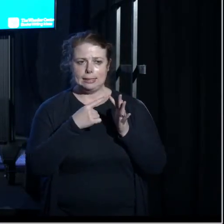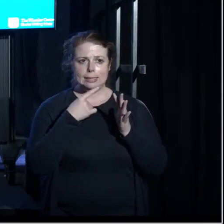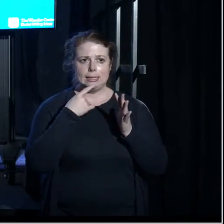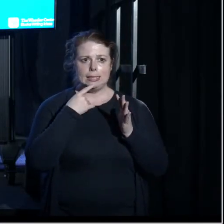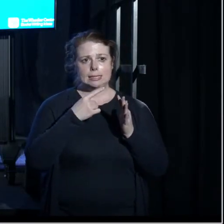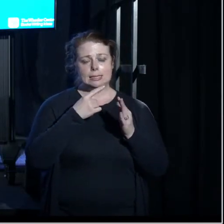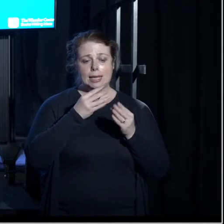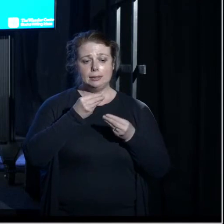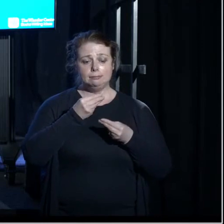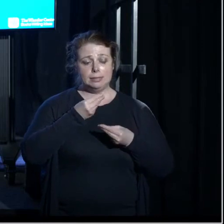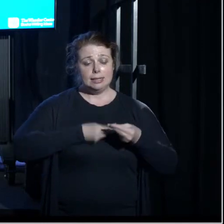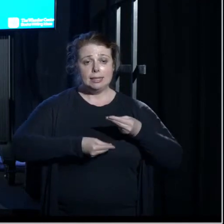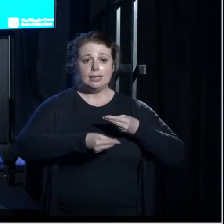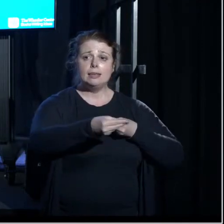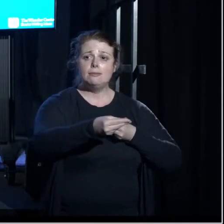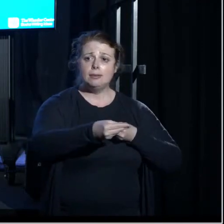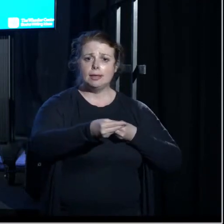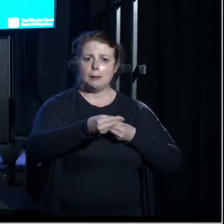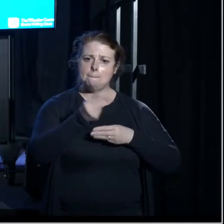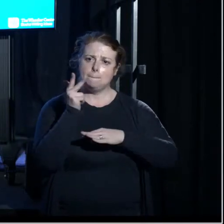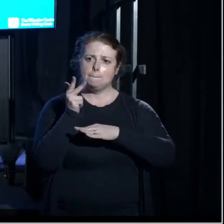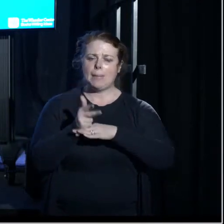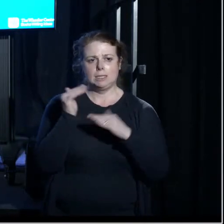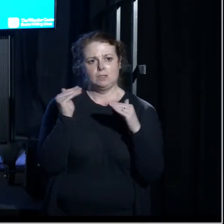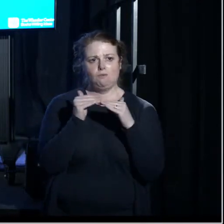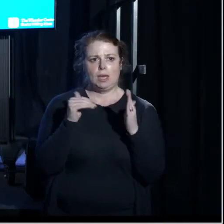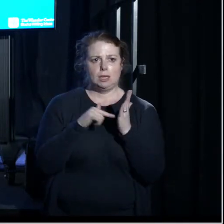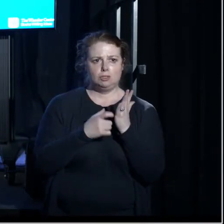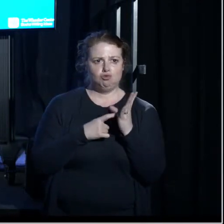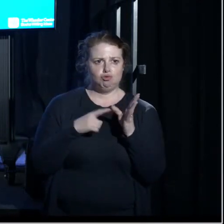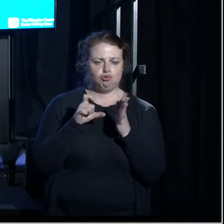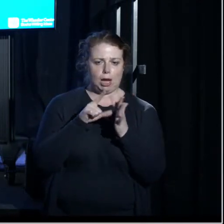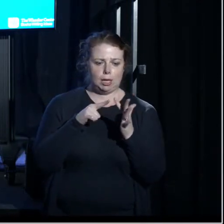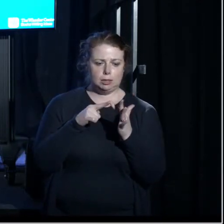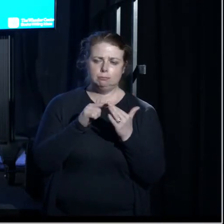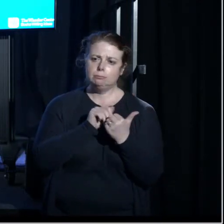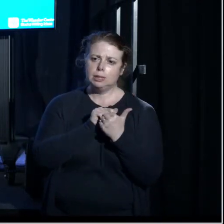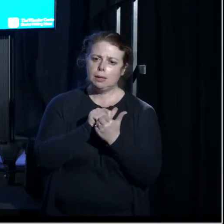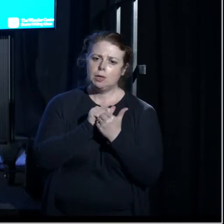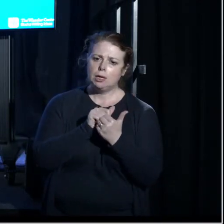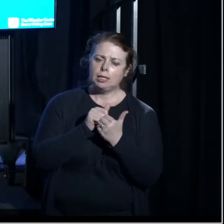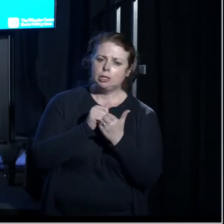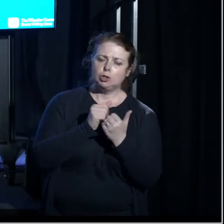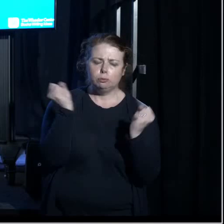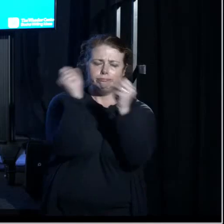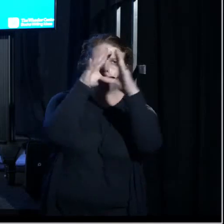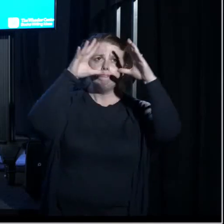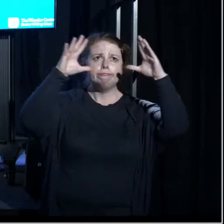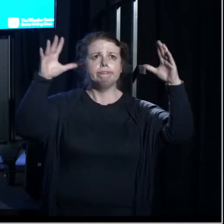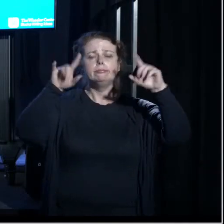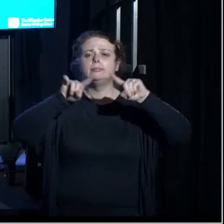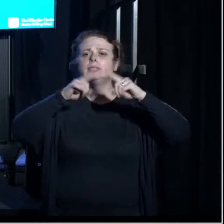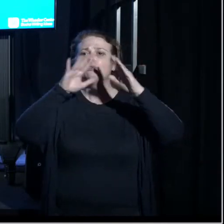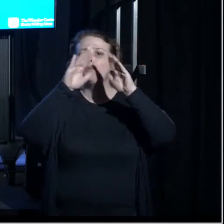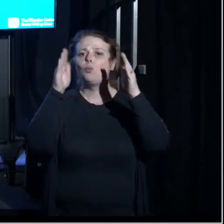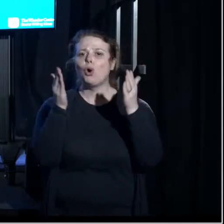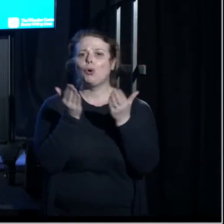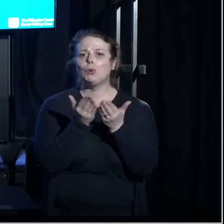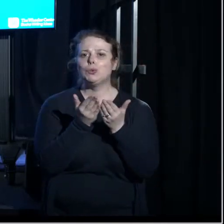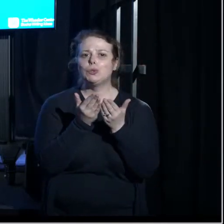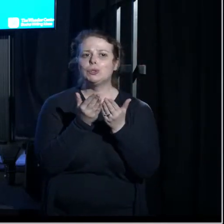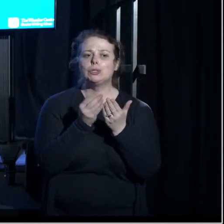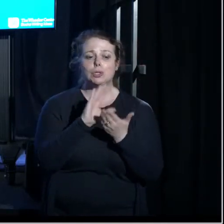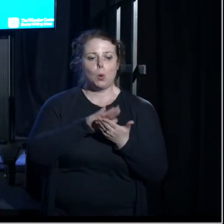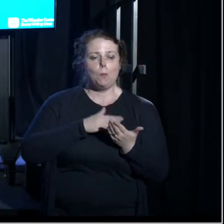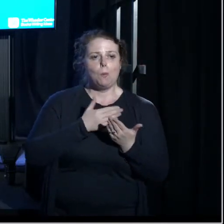"Reciprocity beats at the heart of fair trade, collaborating to write other worlds." So those poets that you'll hear from first